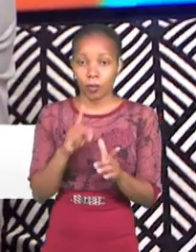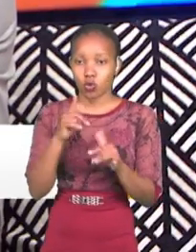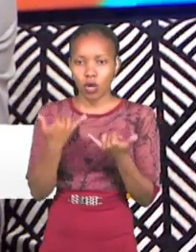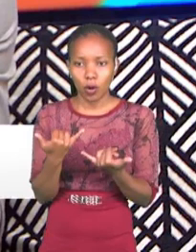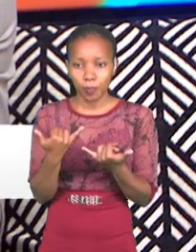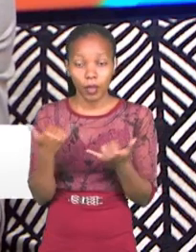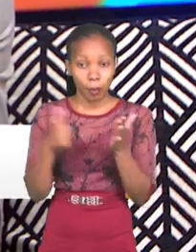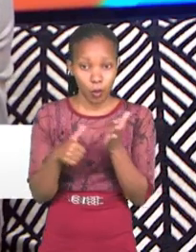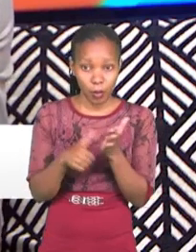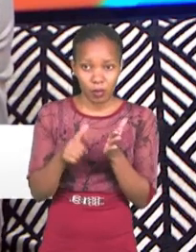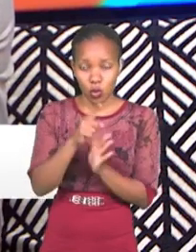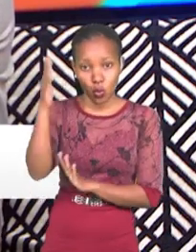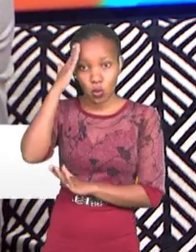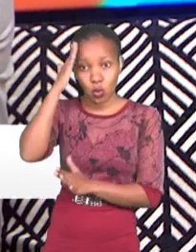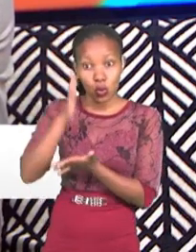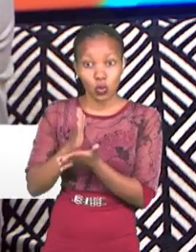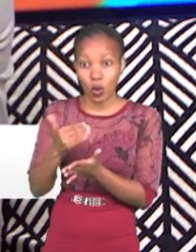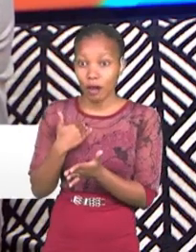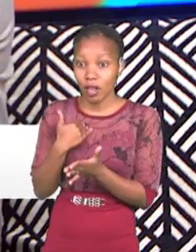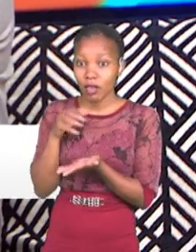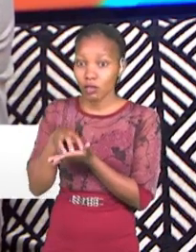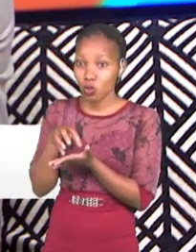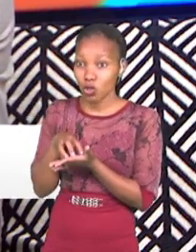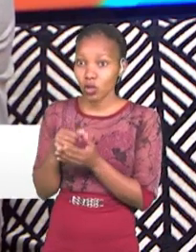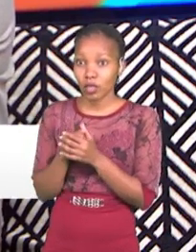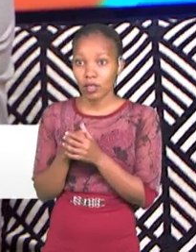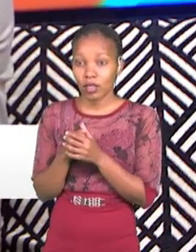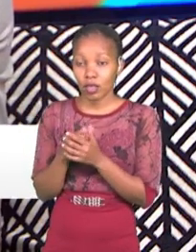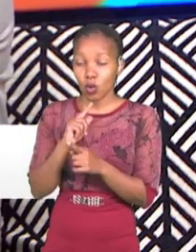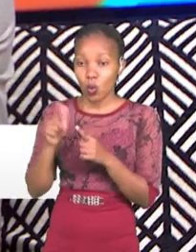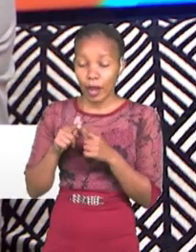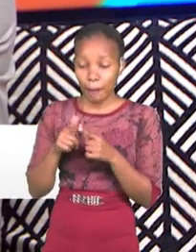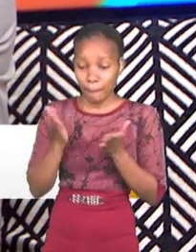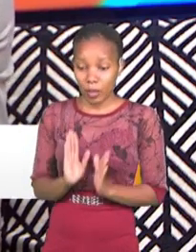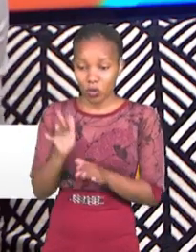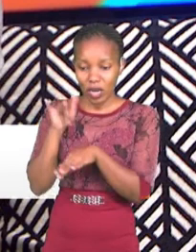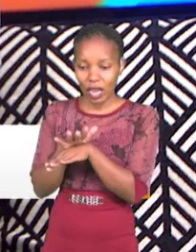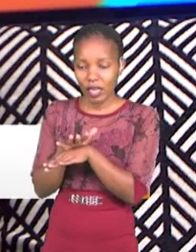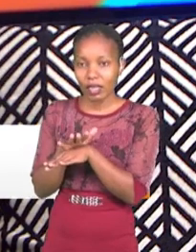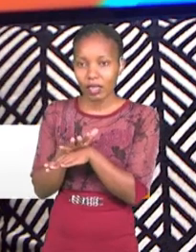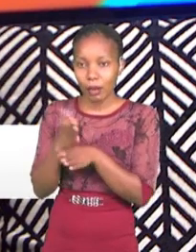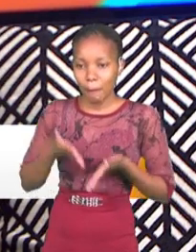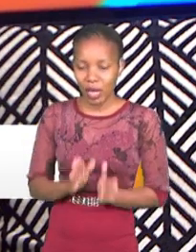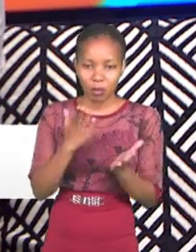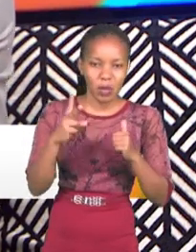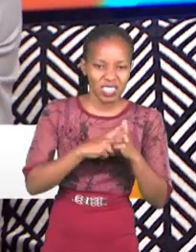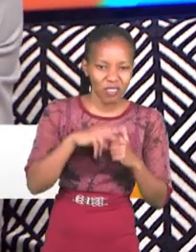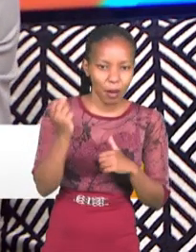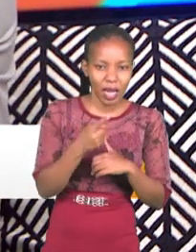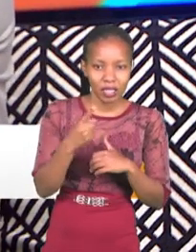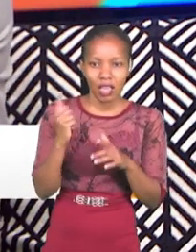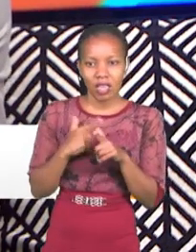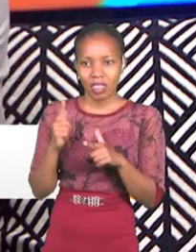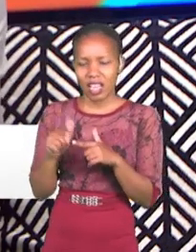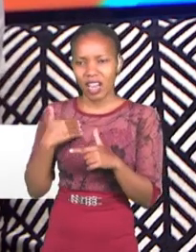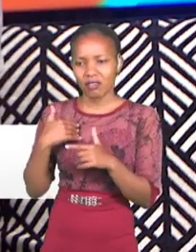know, sometimes we have the situations where early birth, whereby maybe not 9 months, maybe at 7 months. And now we